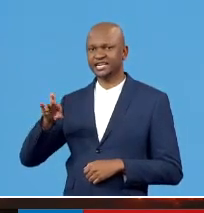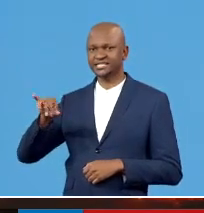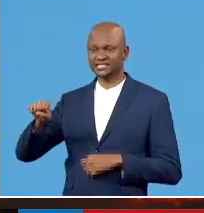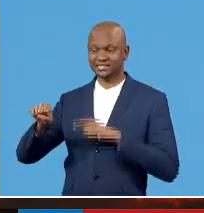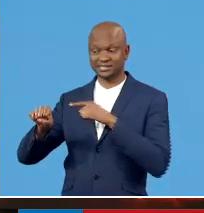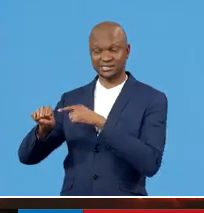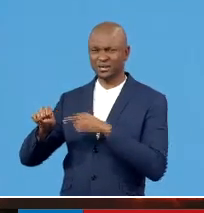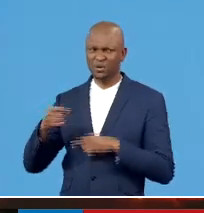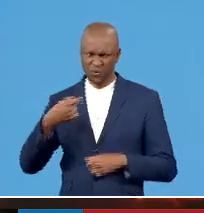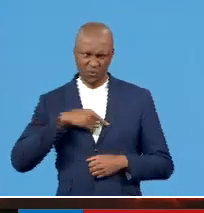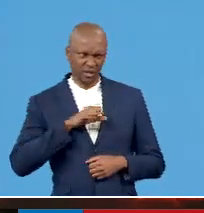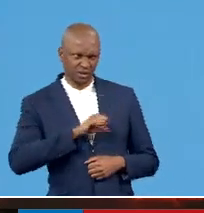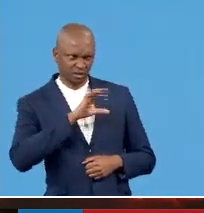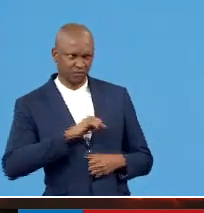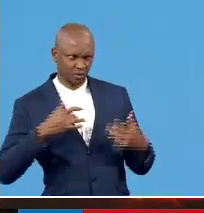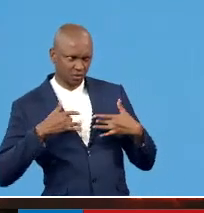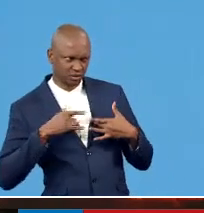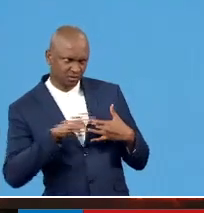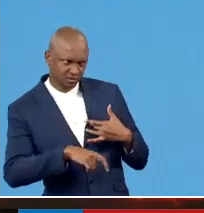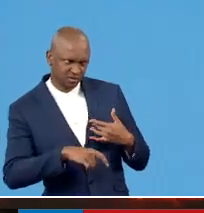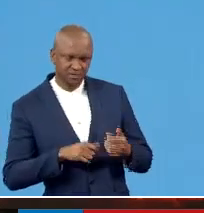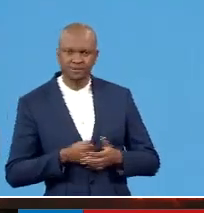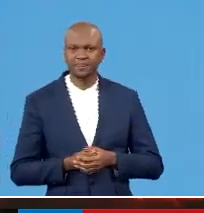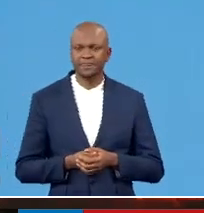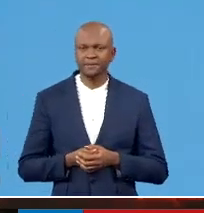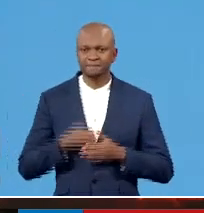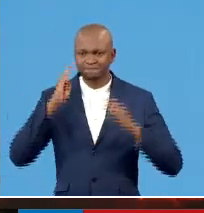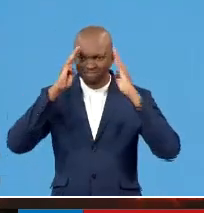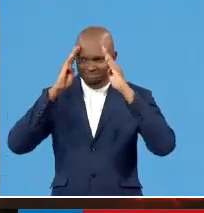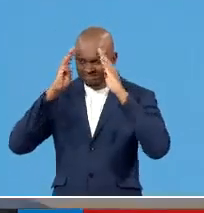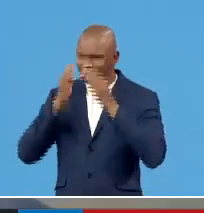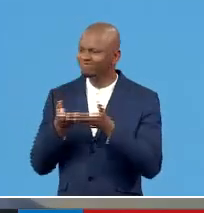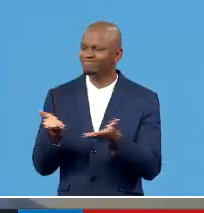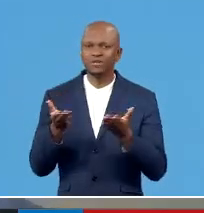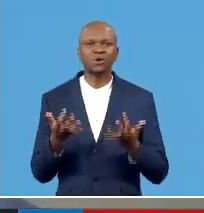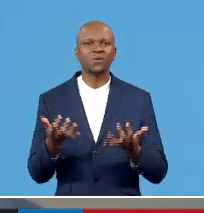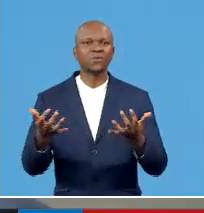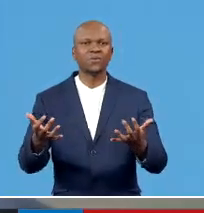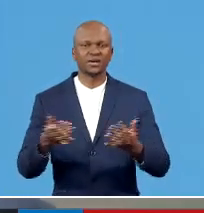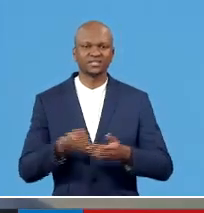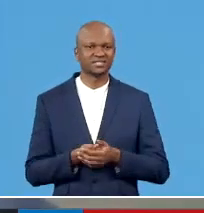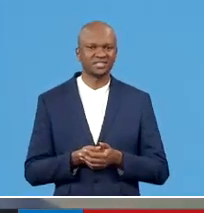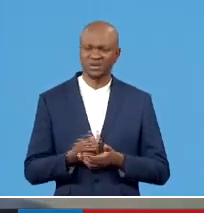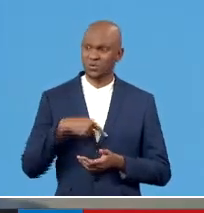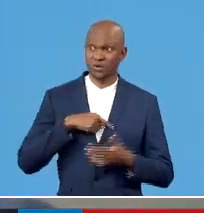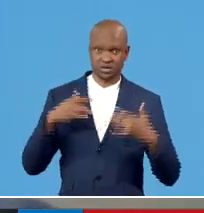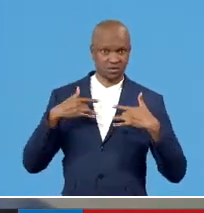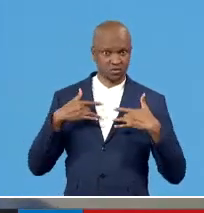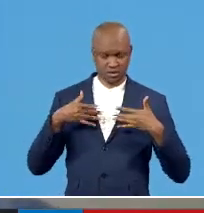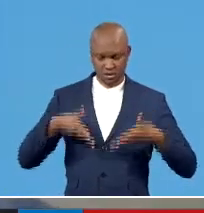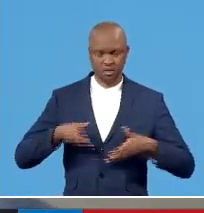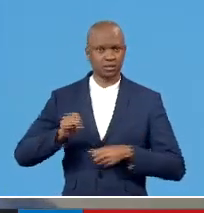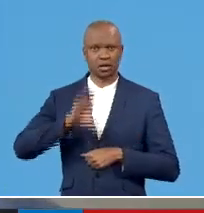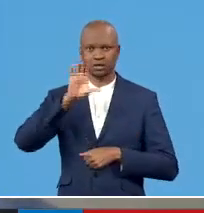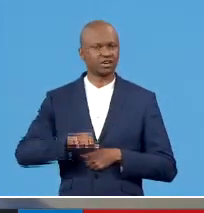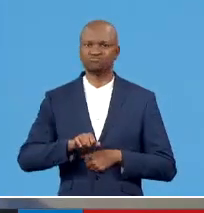we be concerned? Good evening, and good evening to the viewers. No, we shouldn't be. We have had